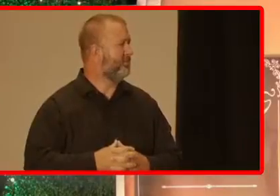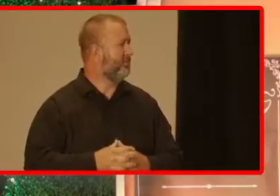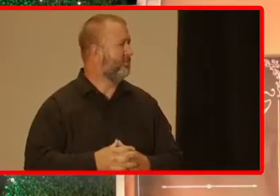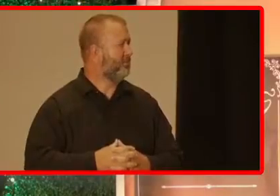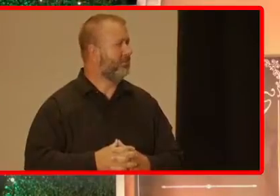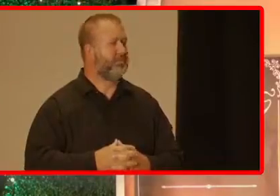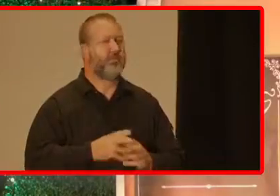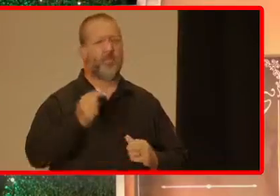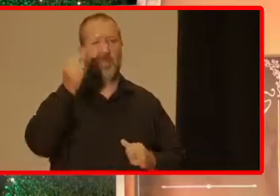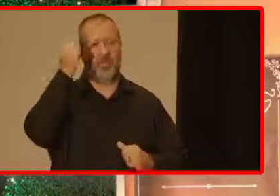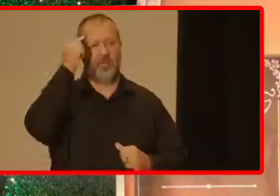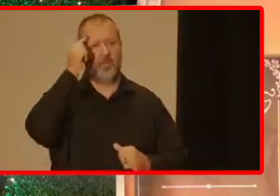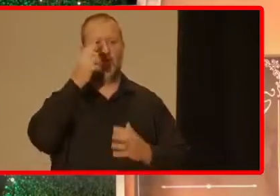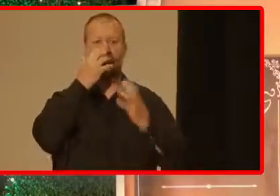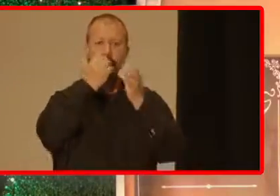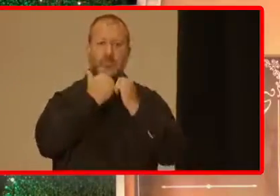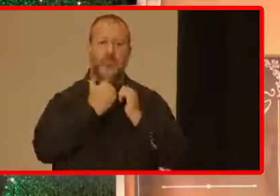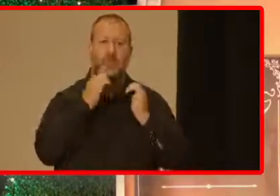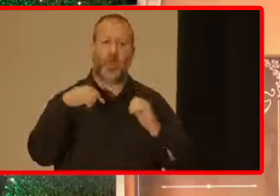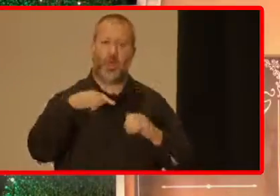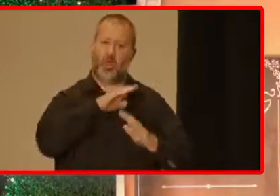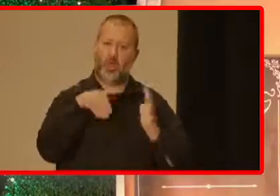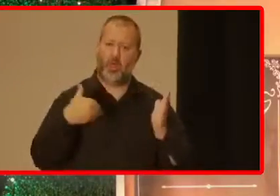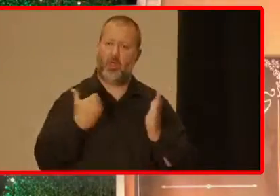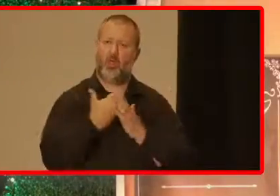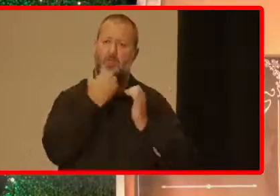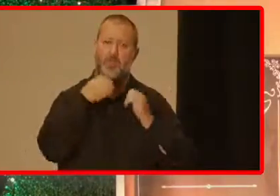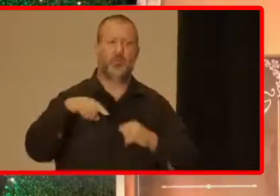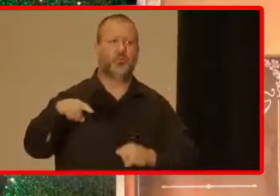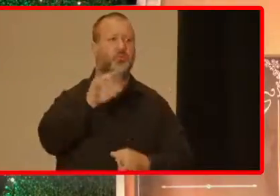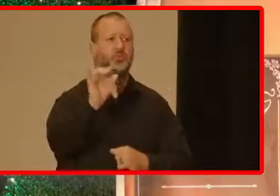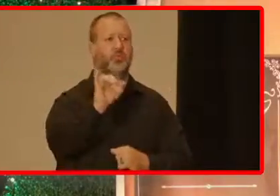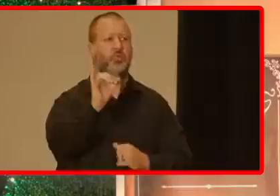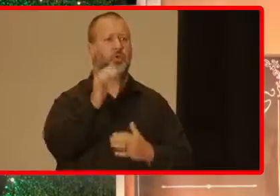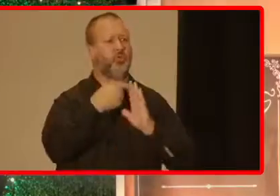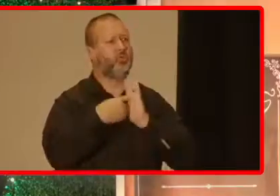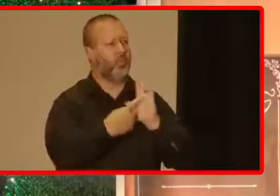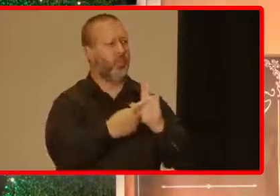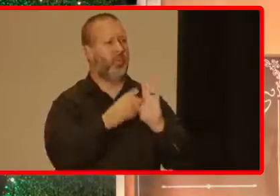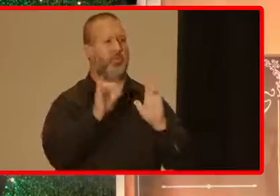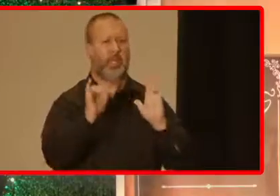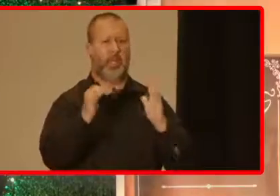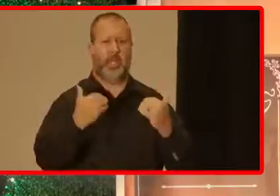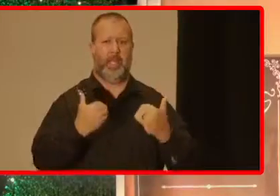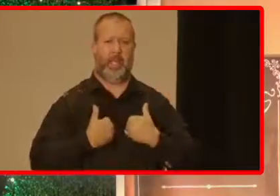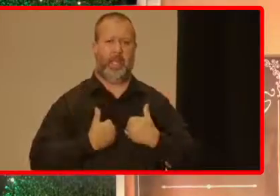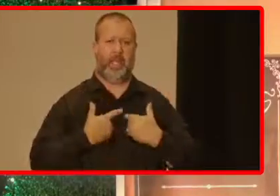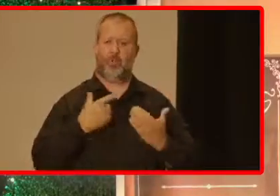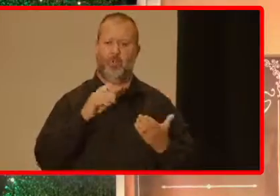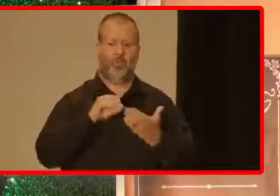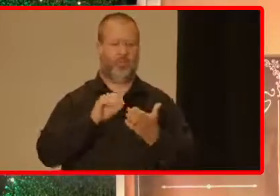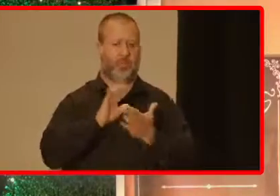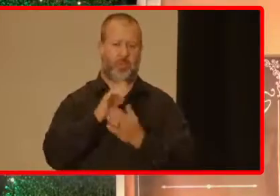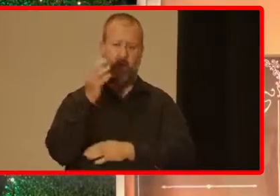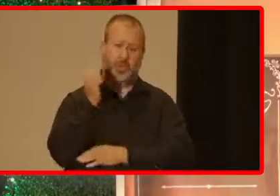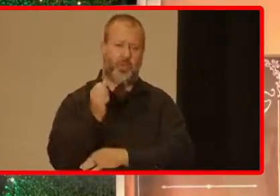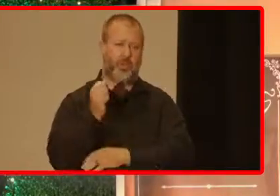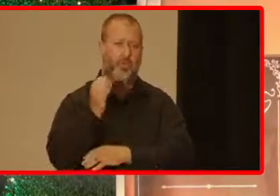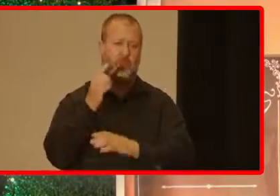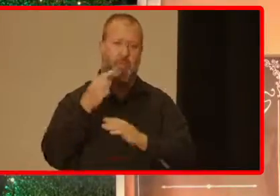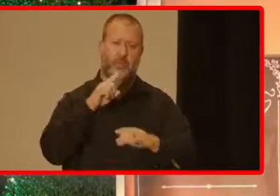A governor who cares about all of us, who cares about you, and he shows that by having a record of